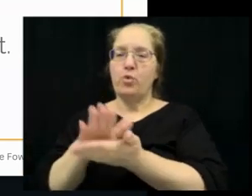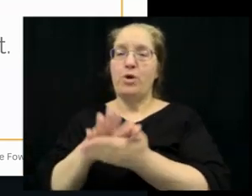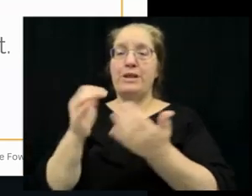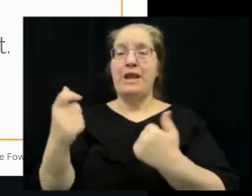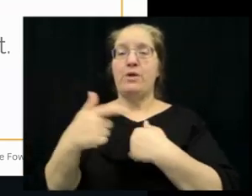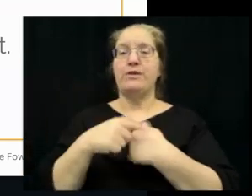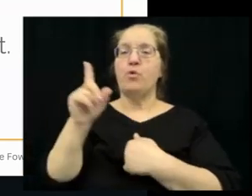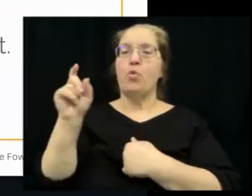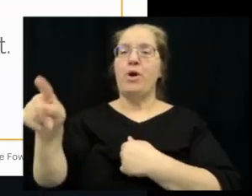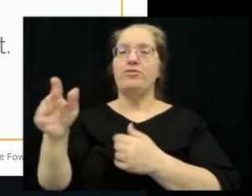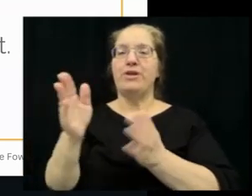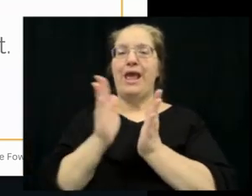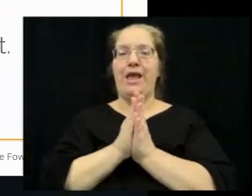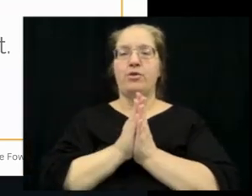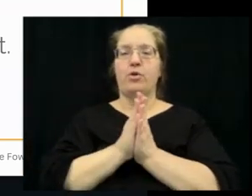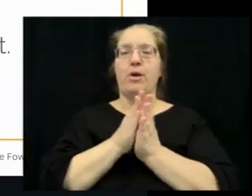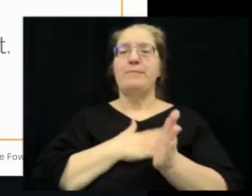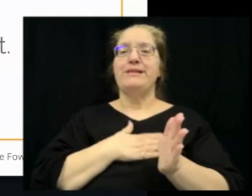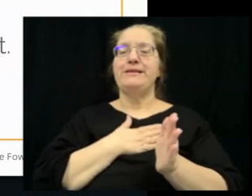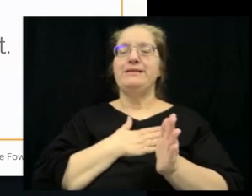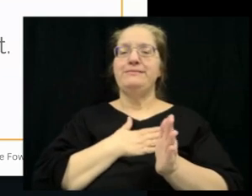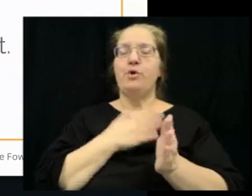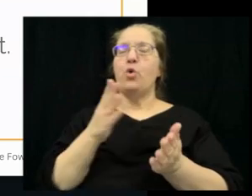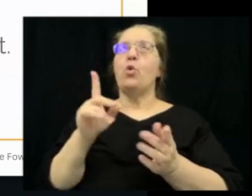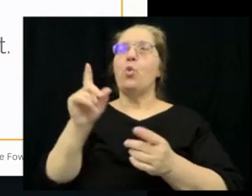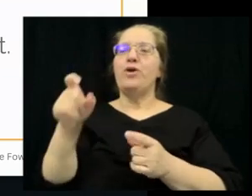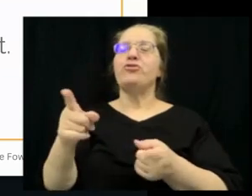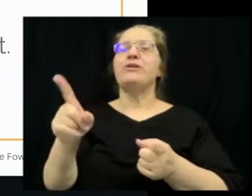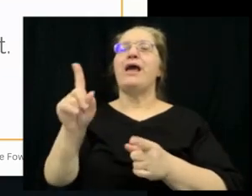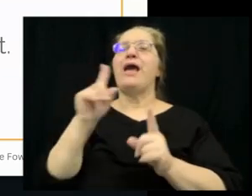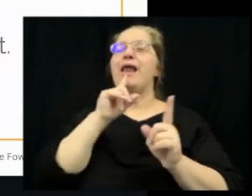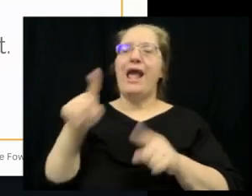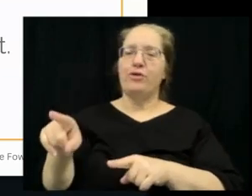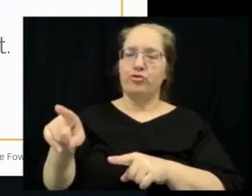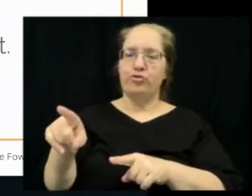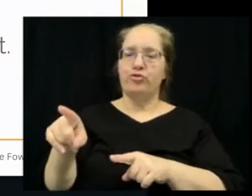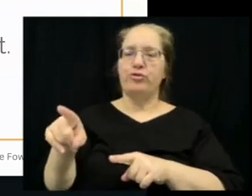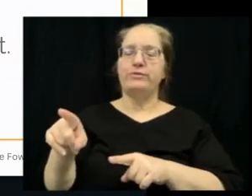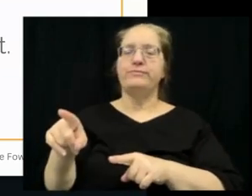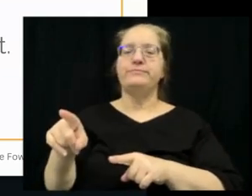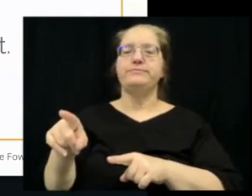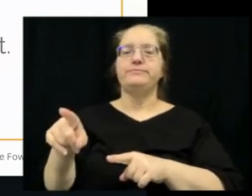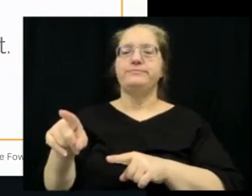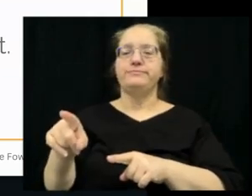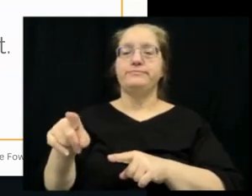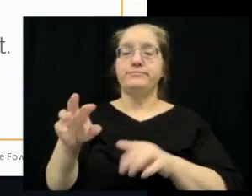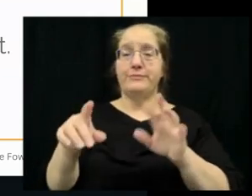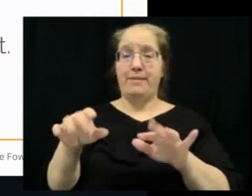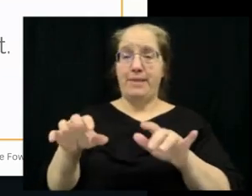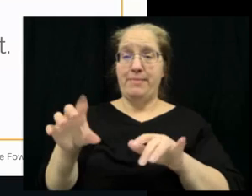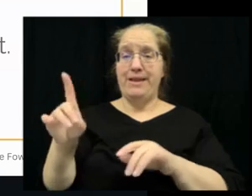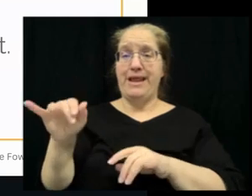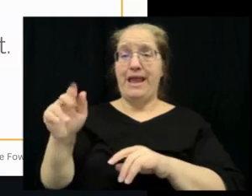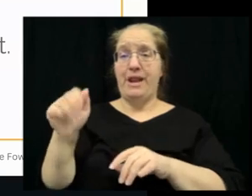Q&A. Please write your questions in the chat, and Diana is going to read them. And we also had